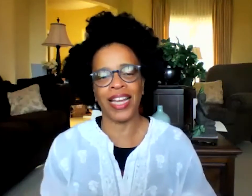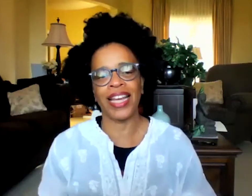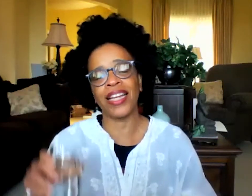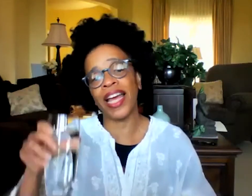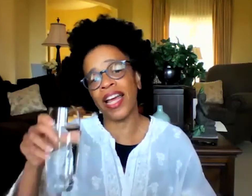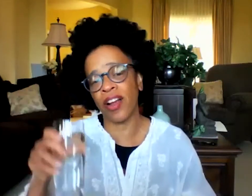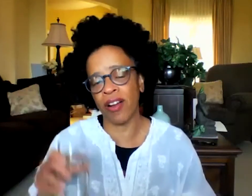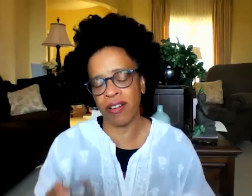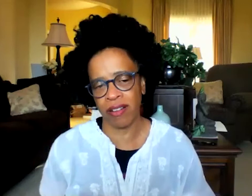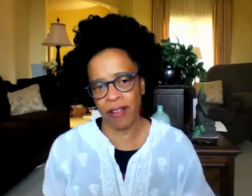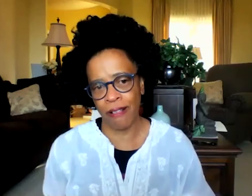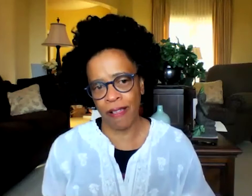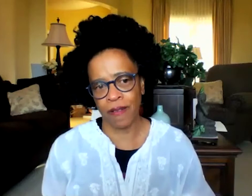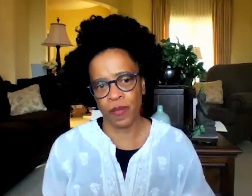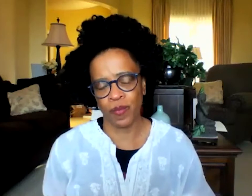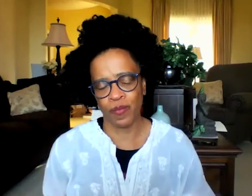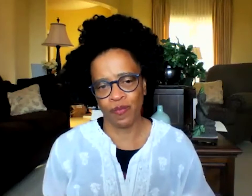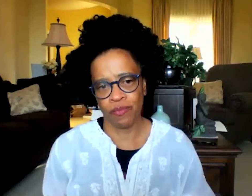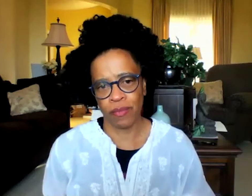survive and air.